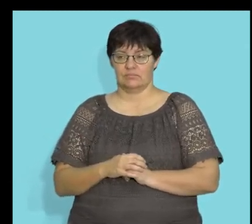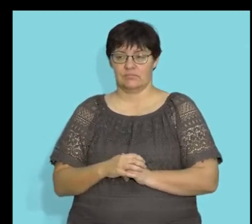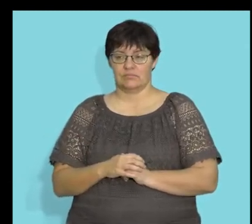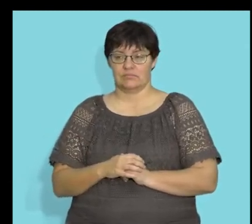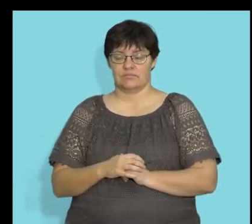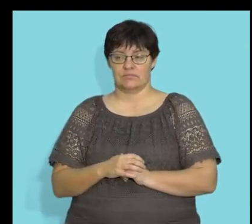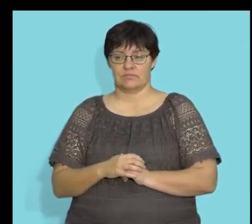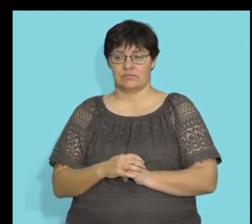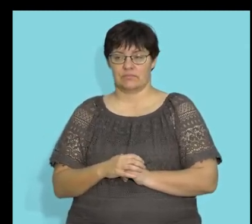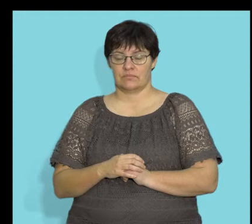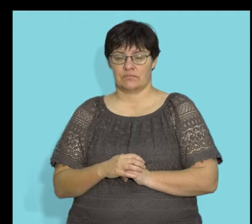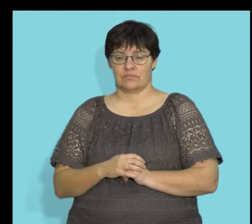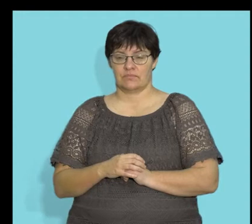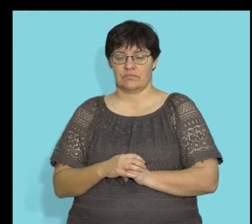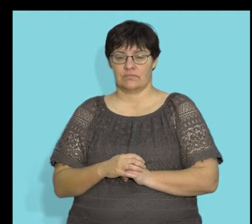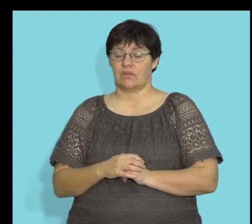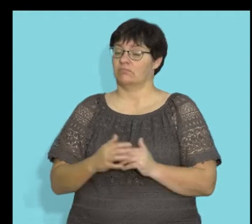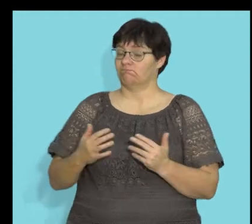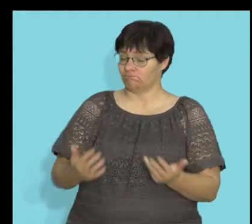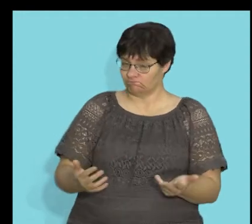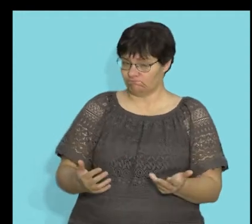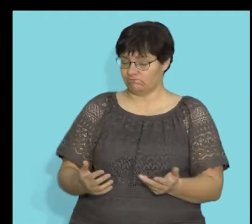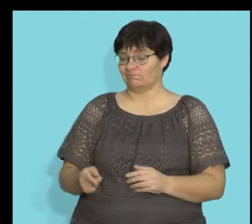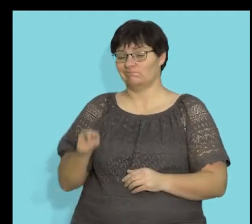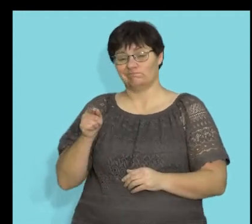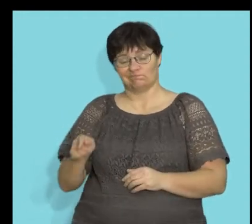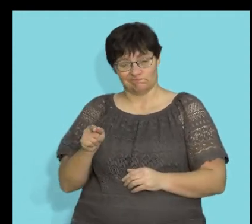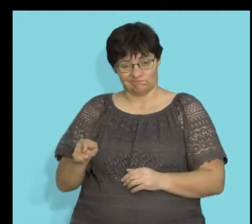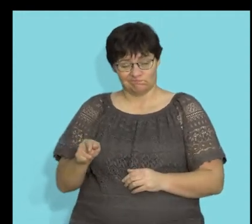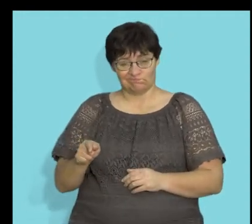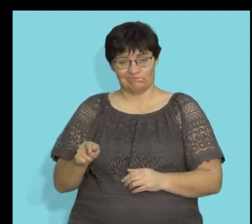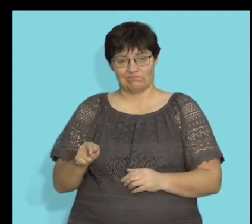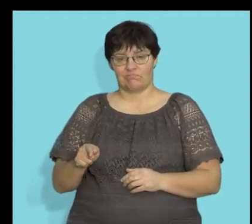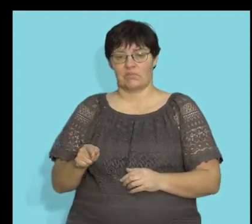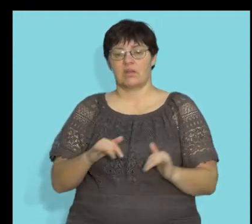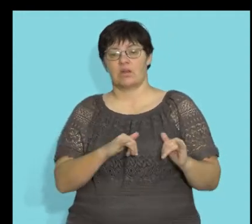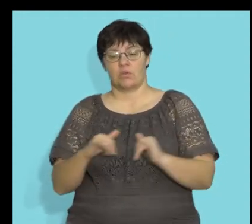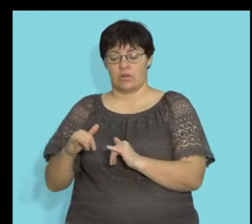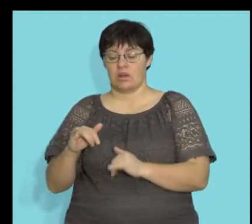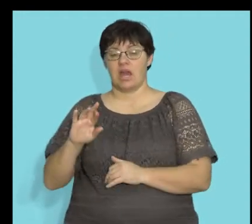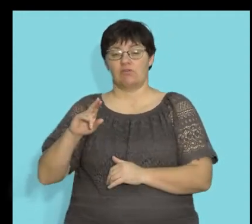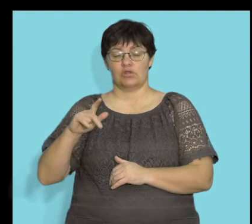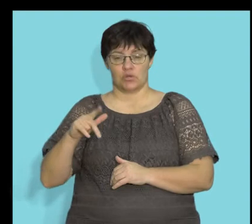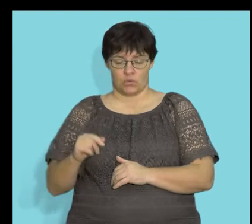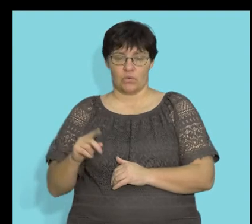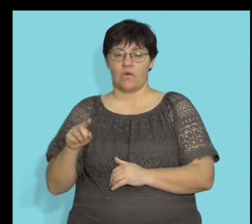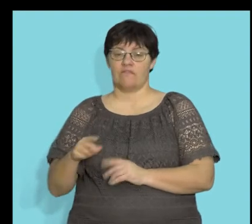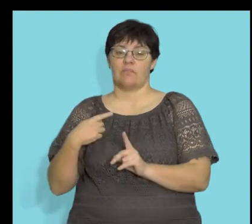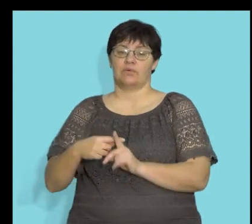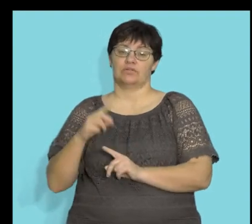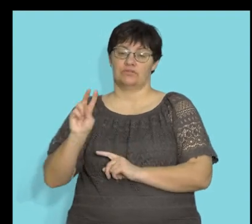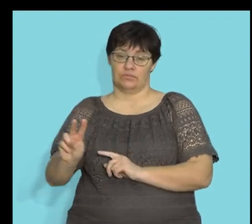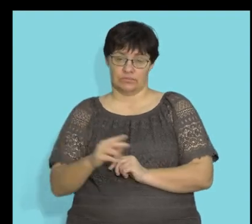2 to get to 12. So this example actually has a common ratio of positive